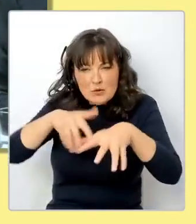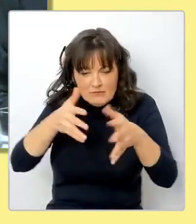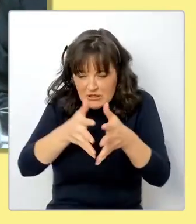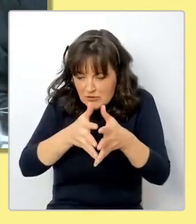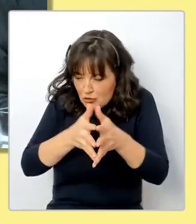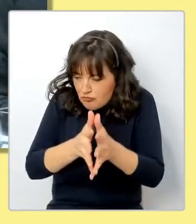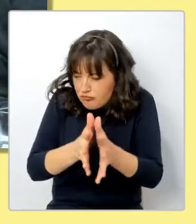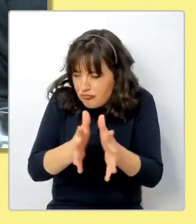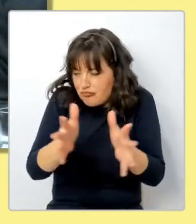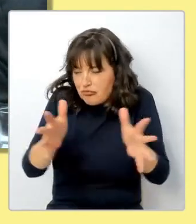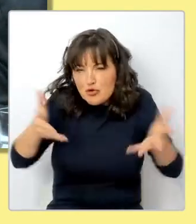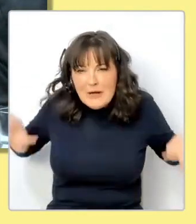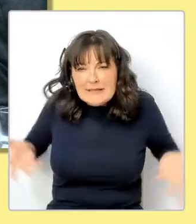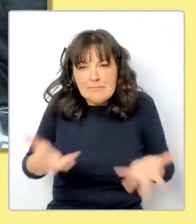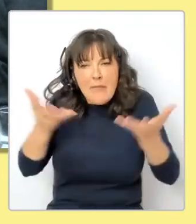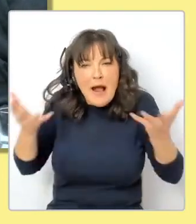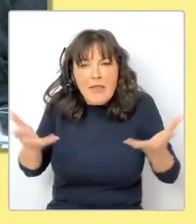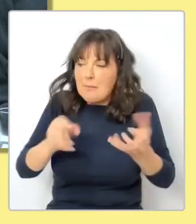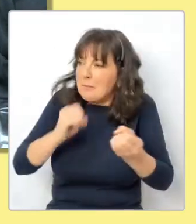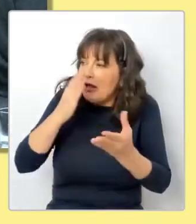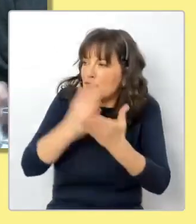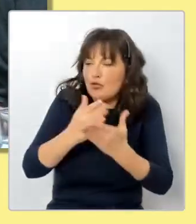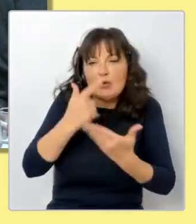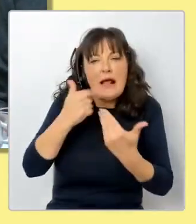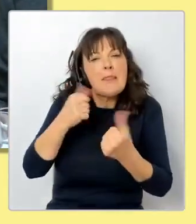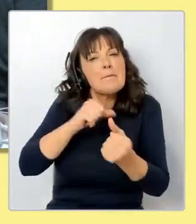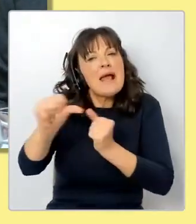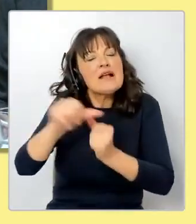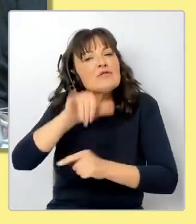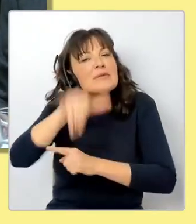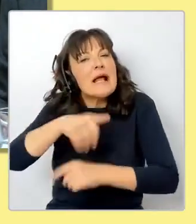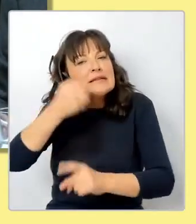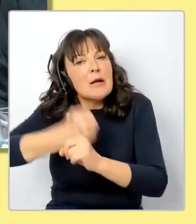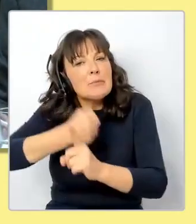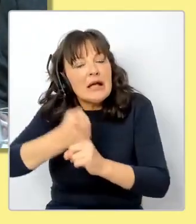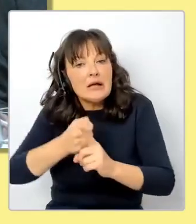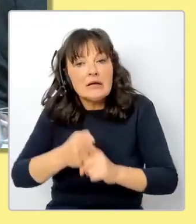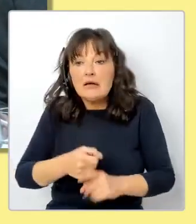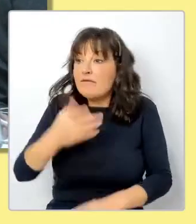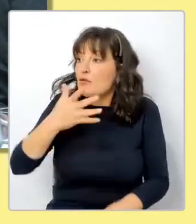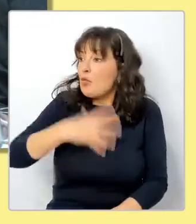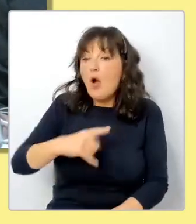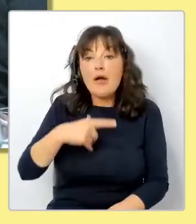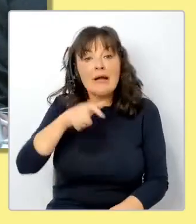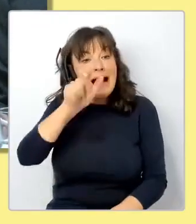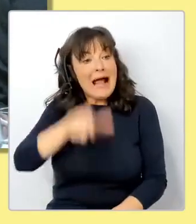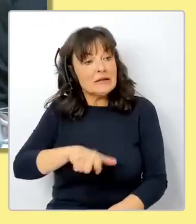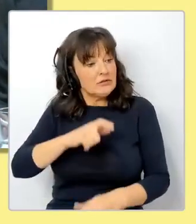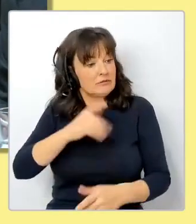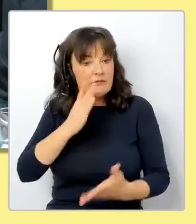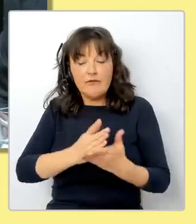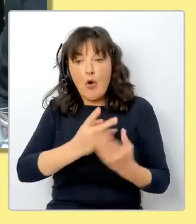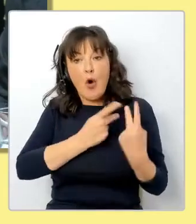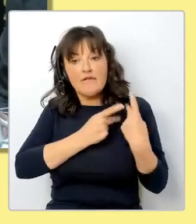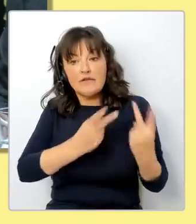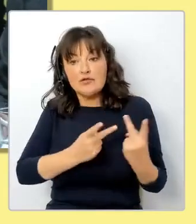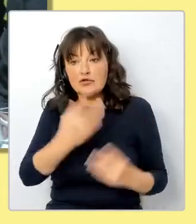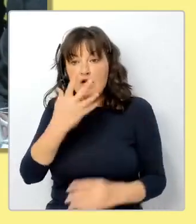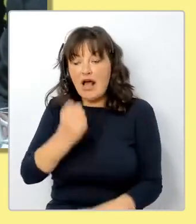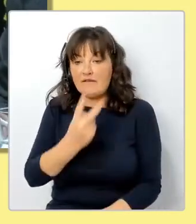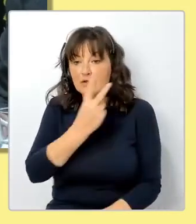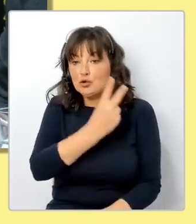best from the Yes campaign from last time around. I think if you want a candidate for devolution, you've got two excellent choices